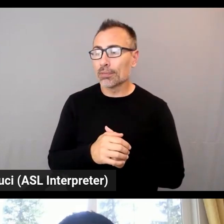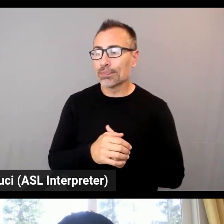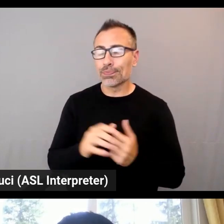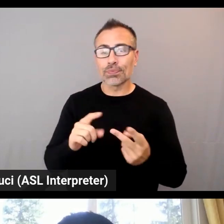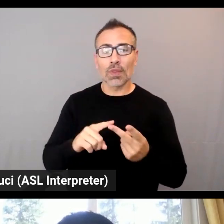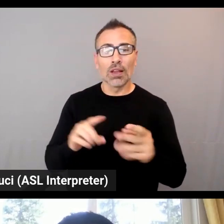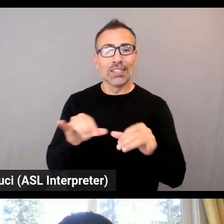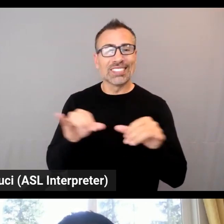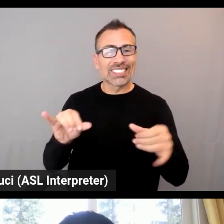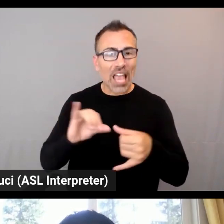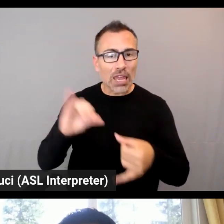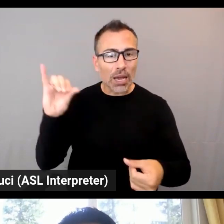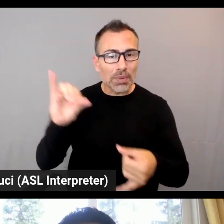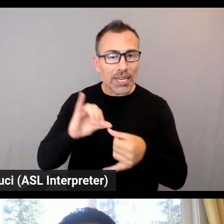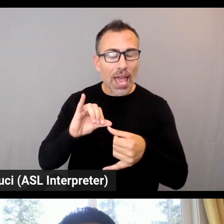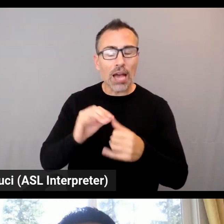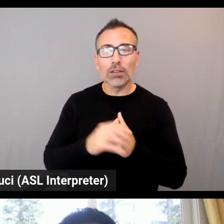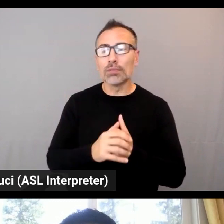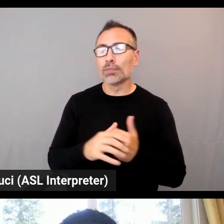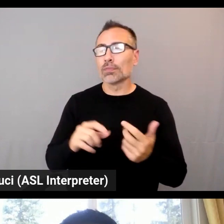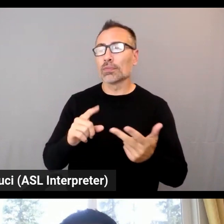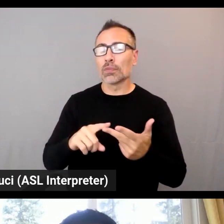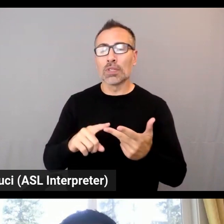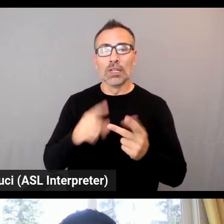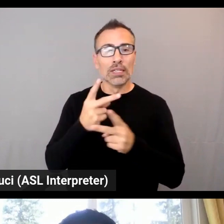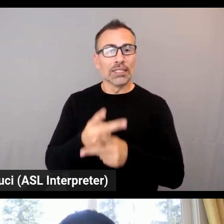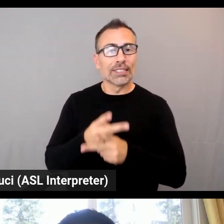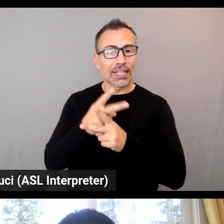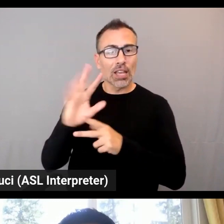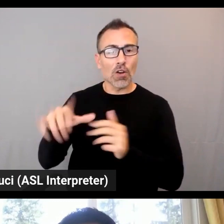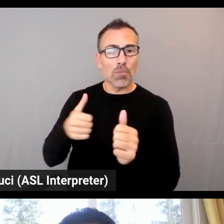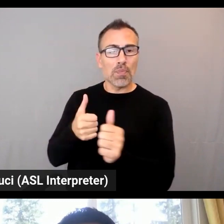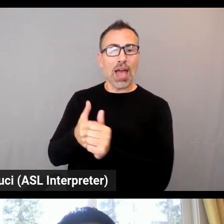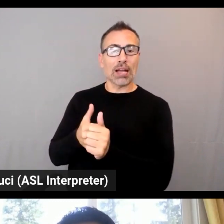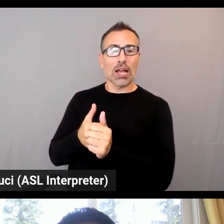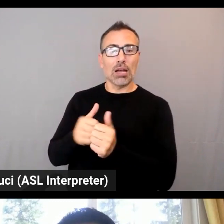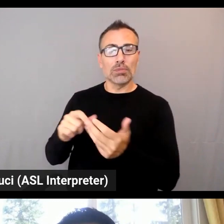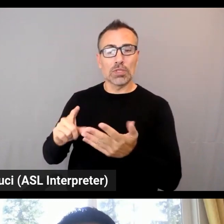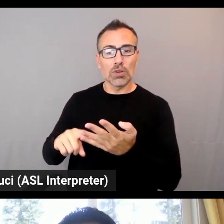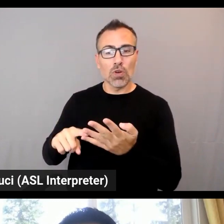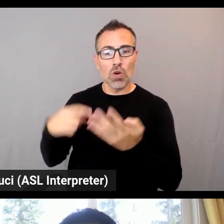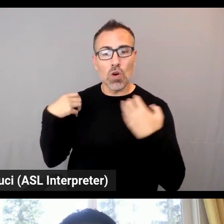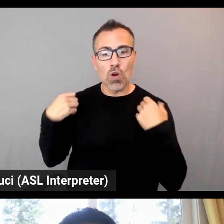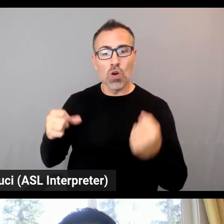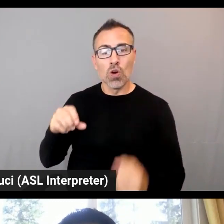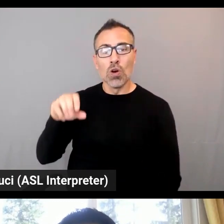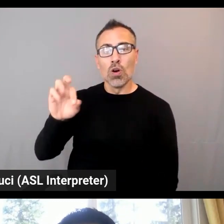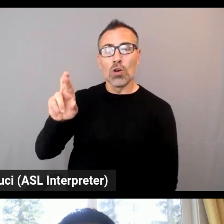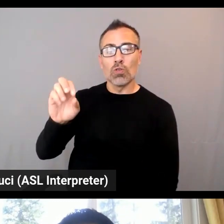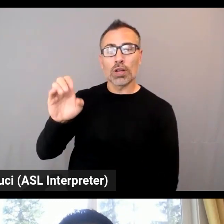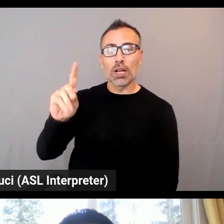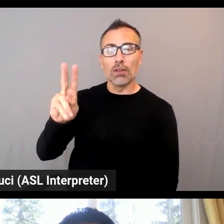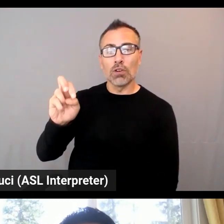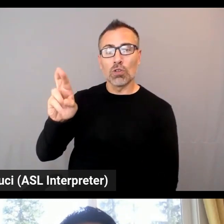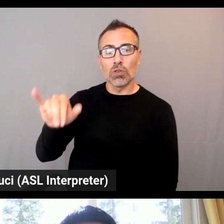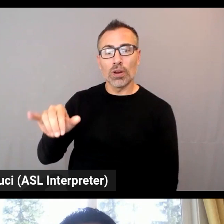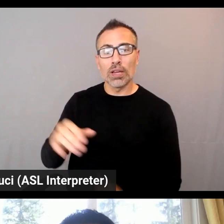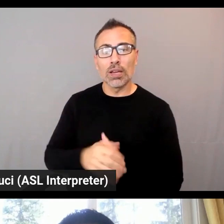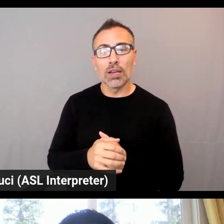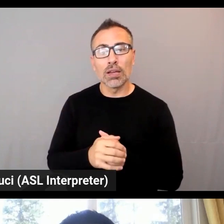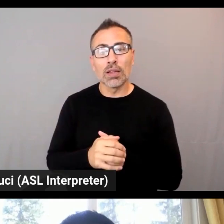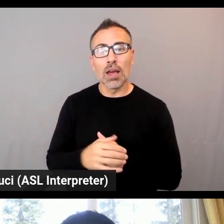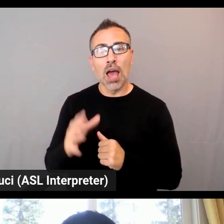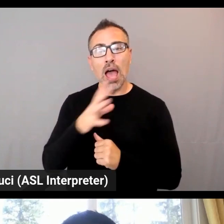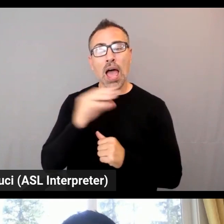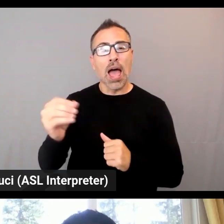scaling up and down, taking care of backups and recovery, high availability and disaster recovery, and upgrade